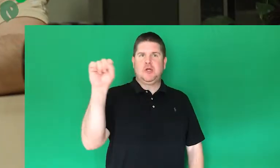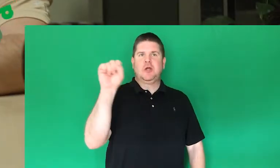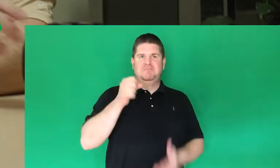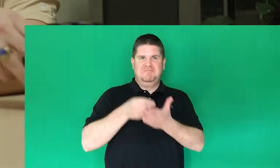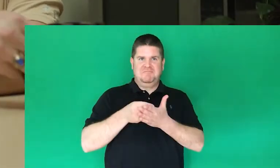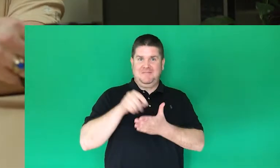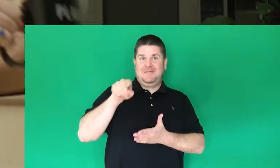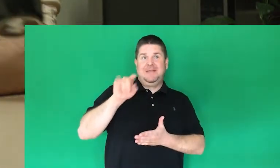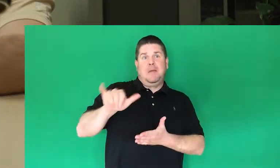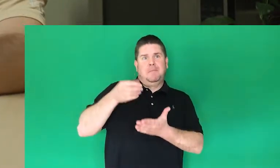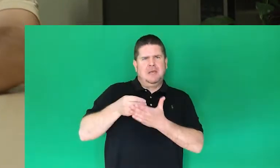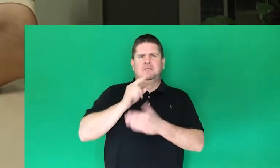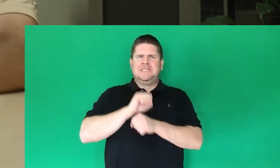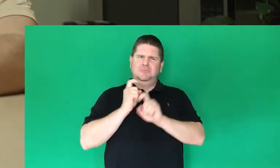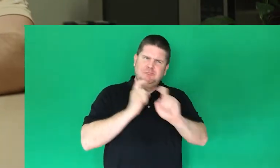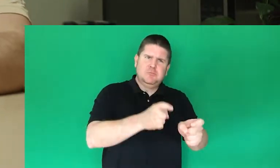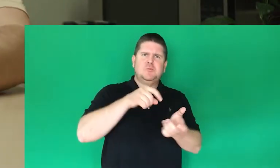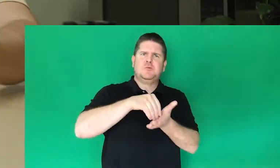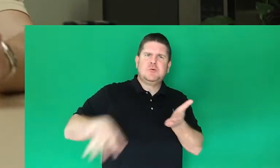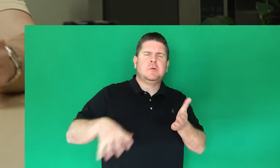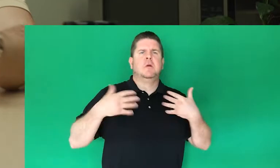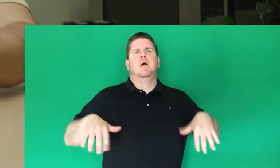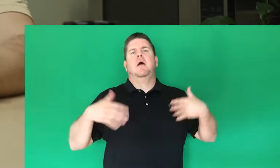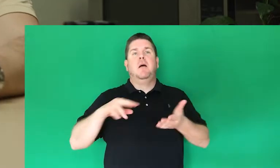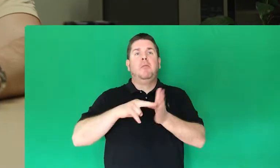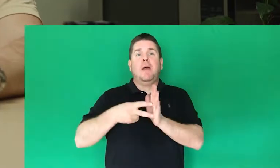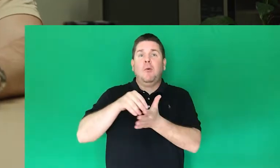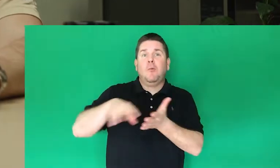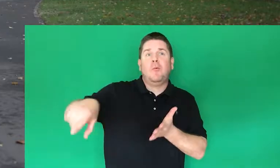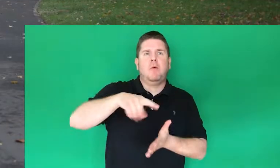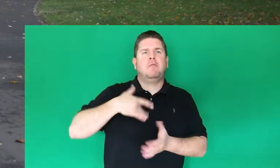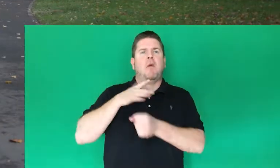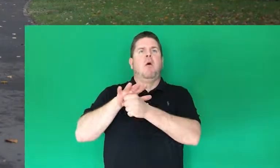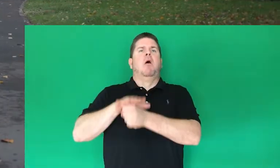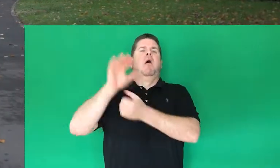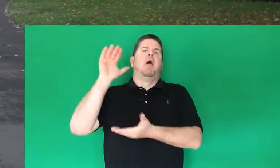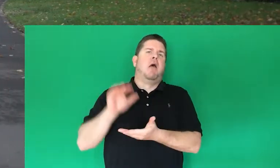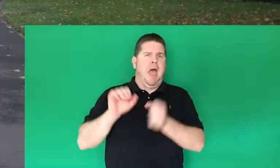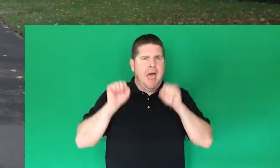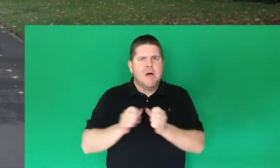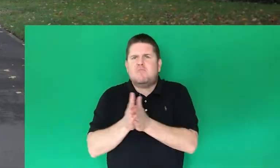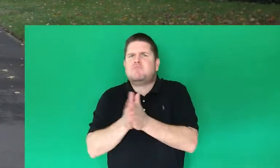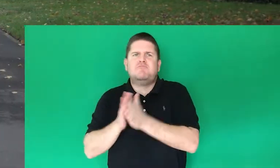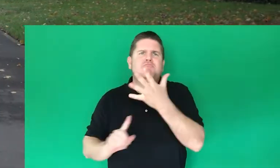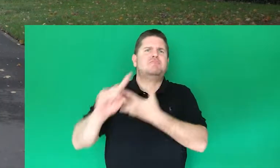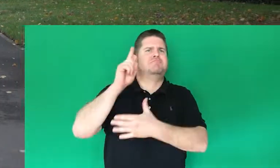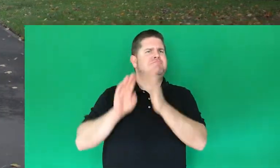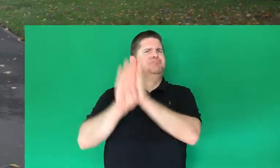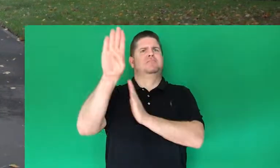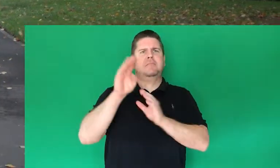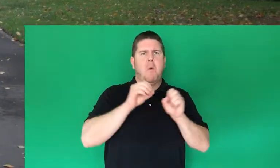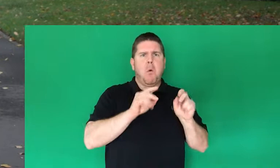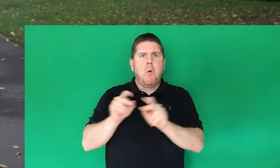Then look no further than Hornet Scholarships. Hornet Scholarships have been scientifically proven to eliminate stress for our students, advance a